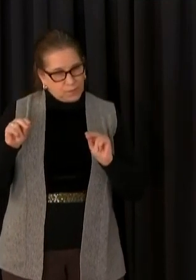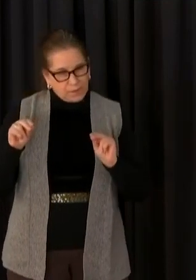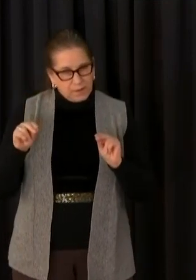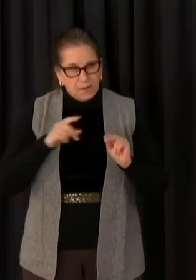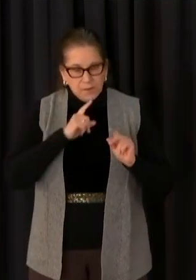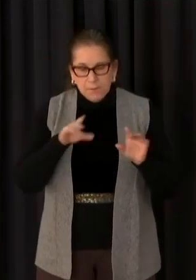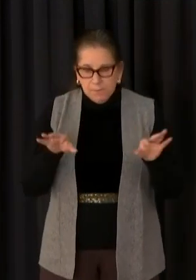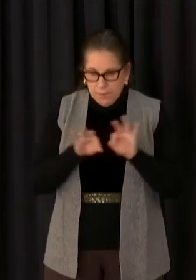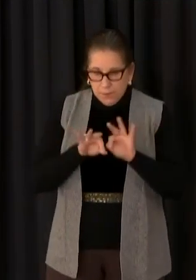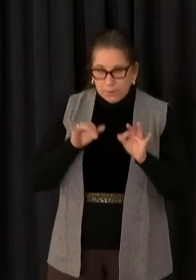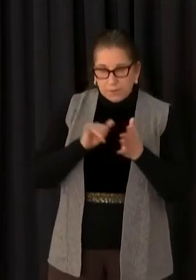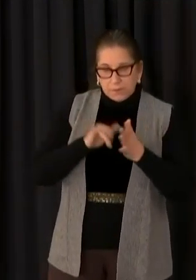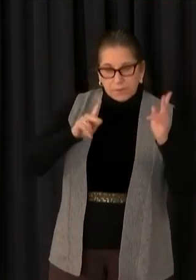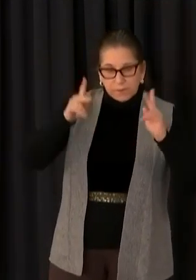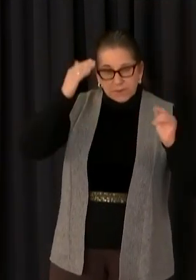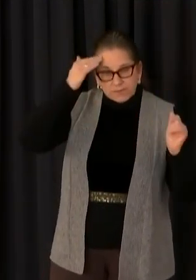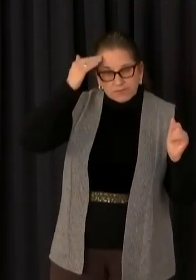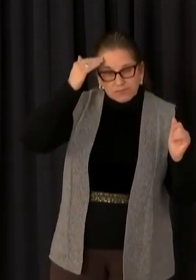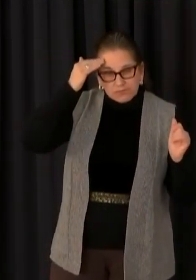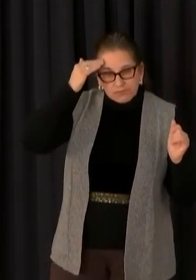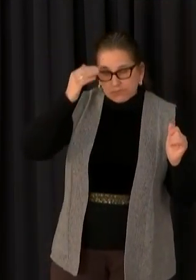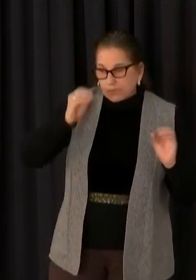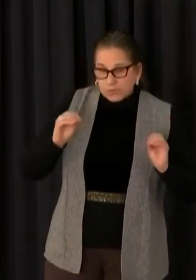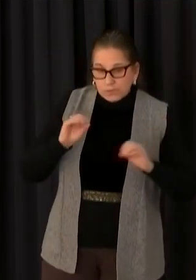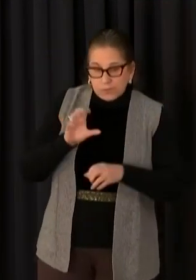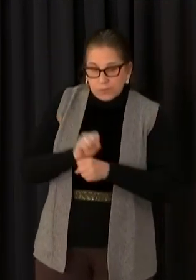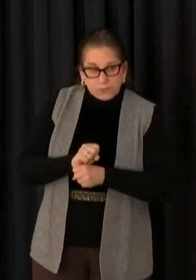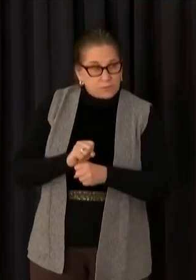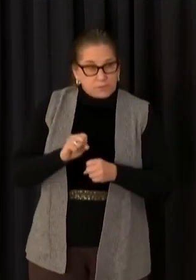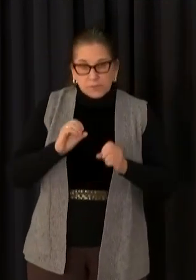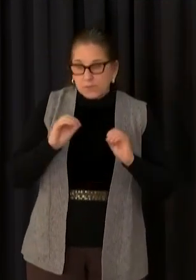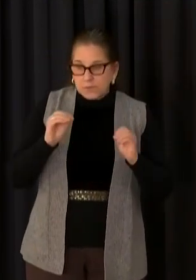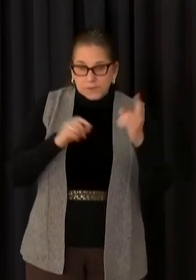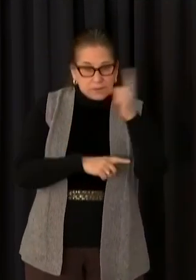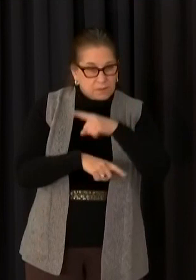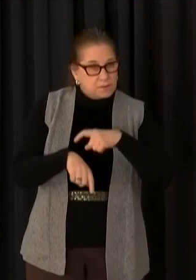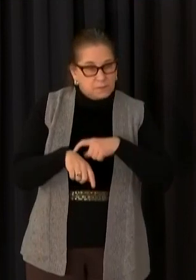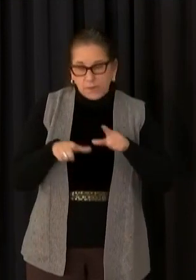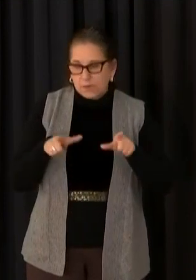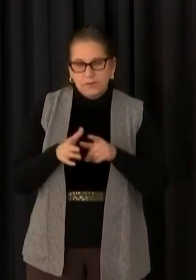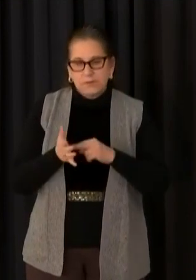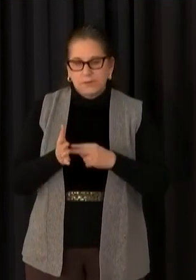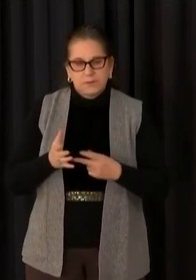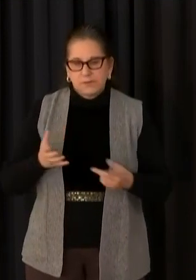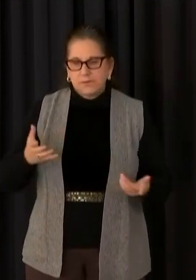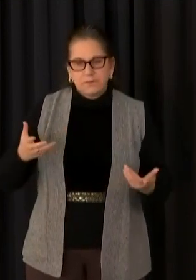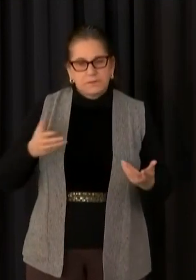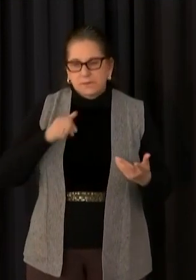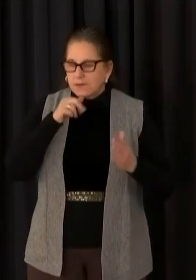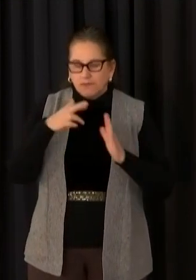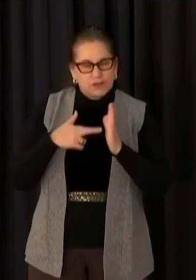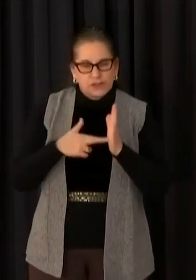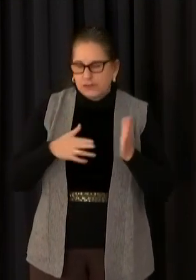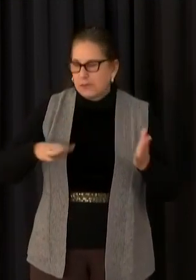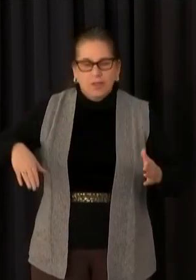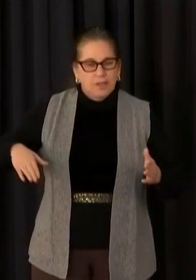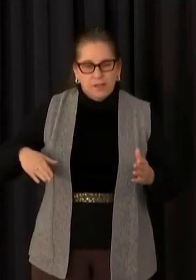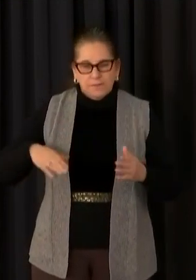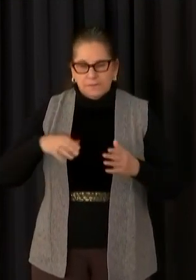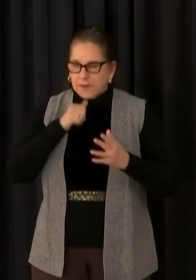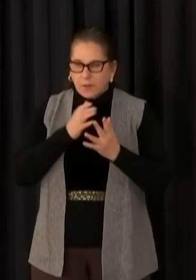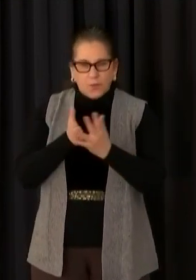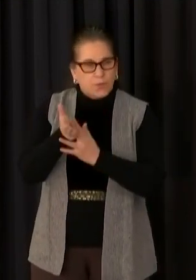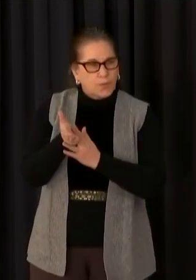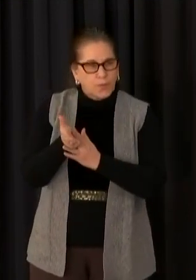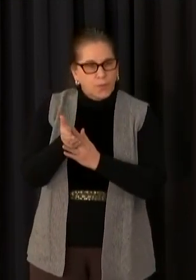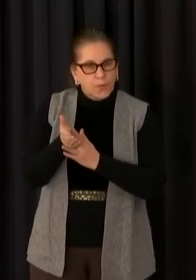of the public that if you never received a date, time, location, then you are not registered for an